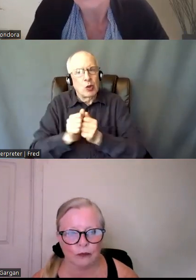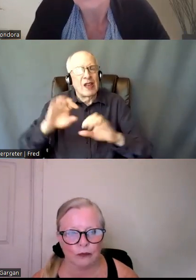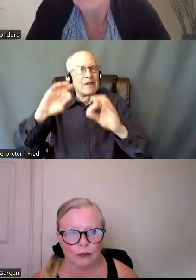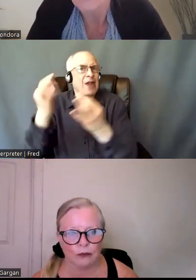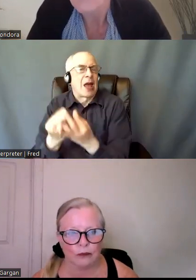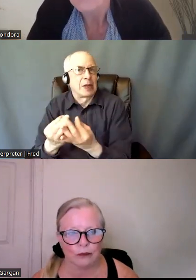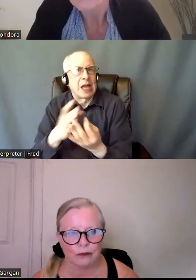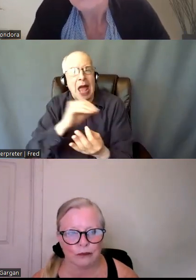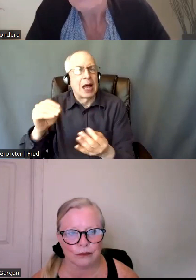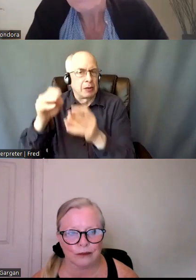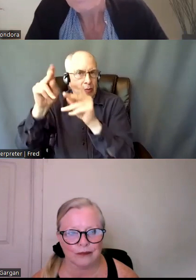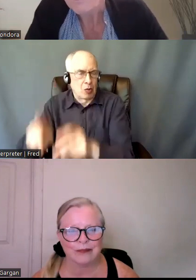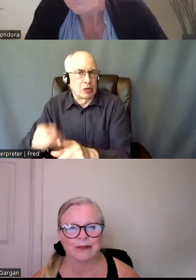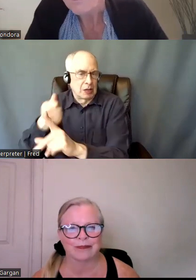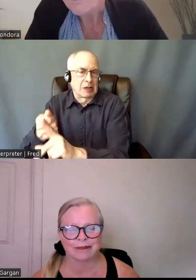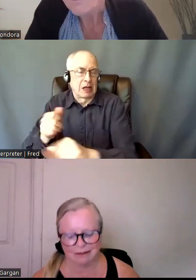services.